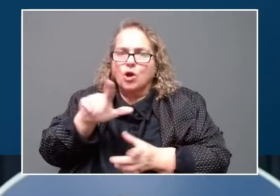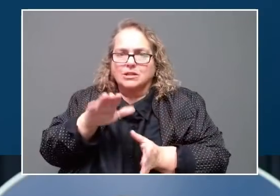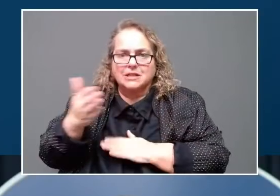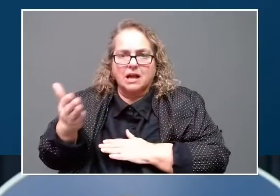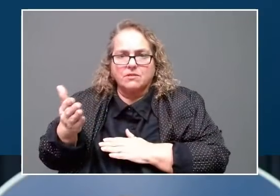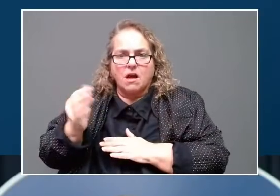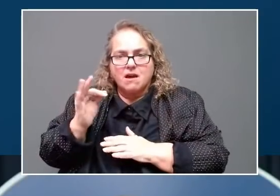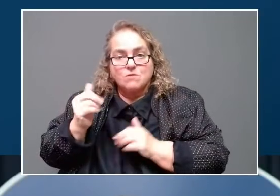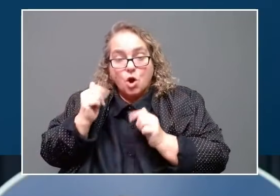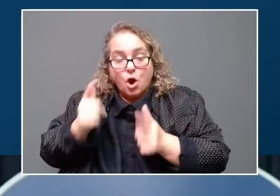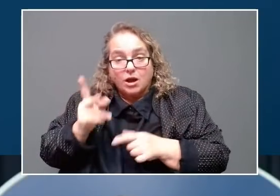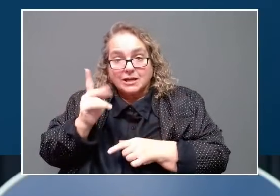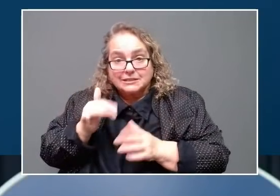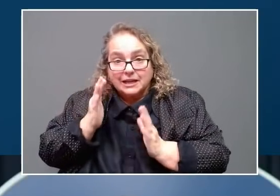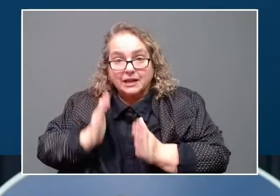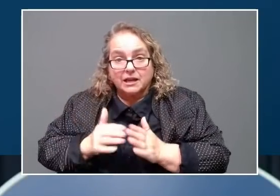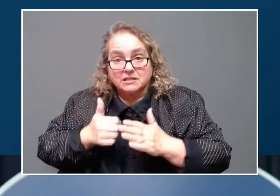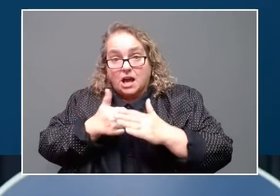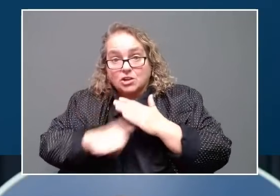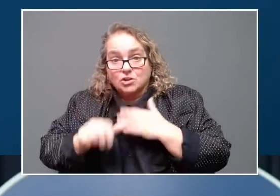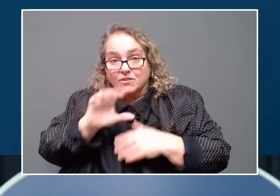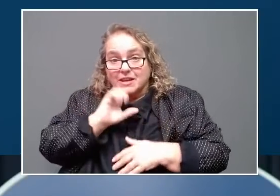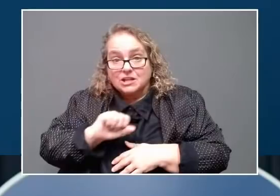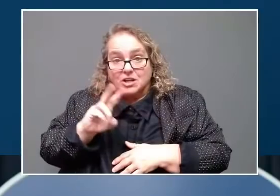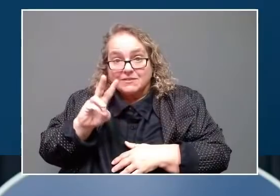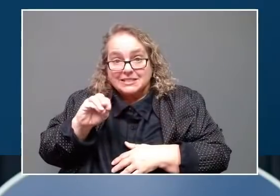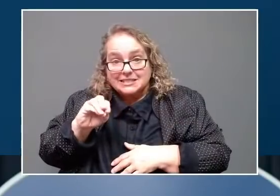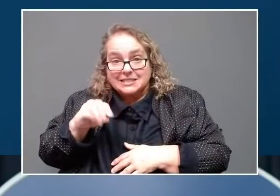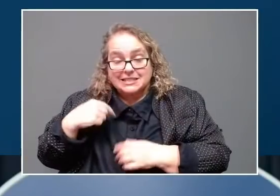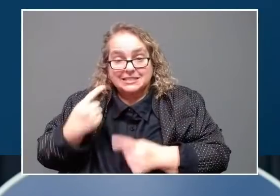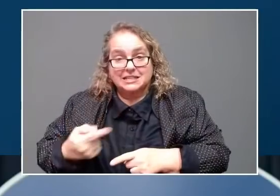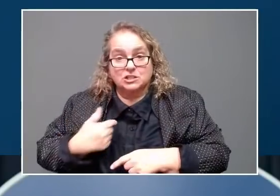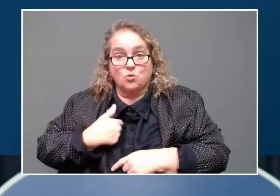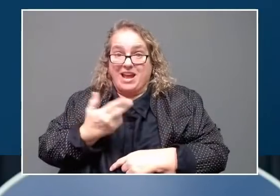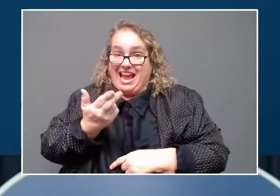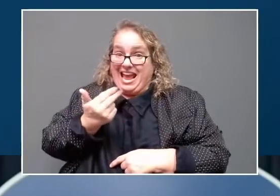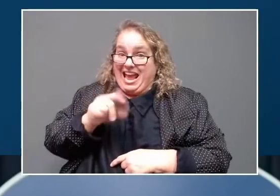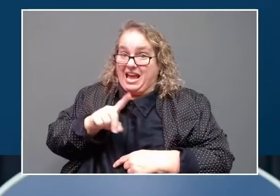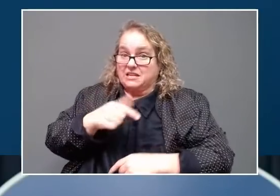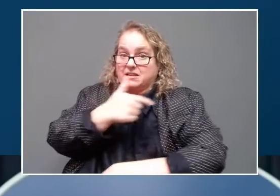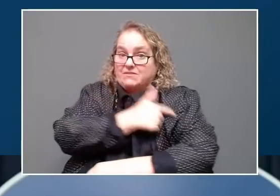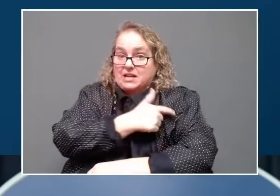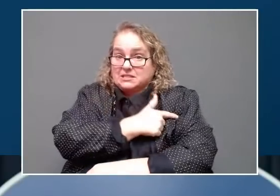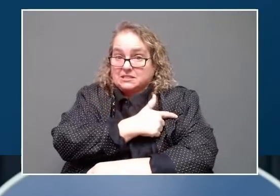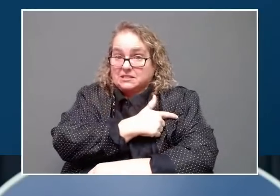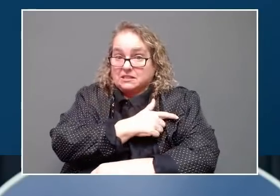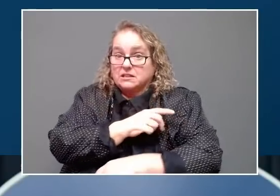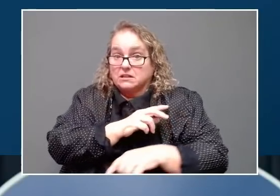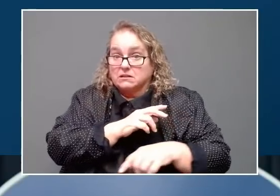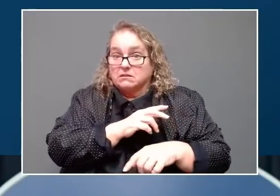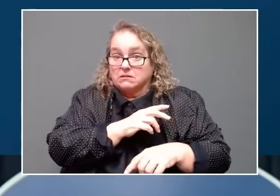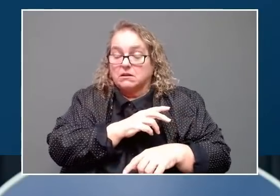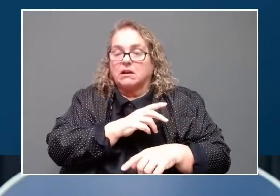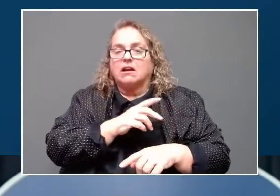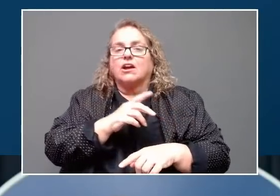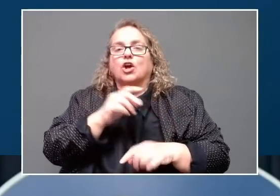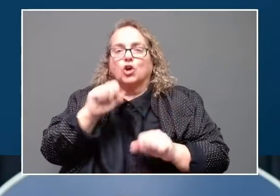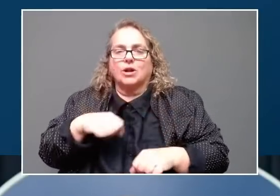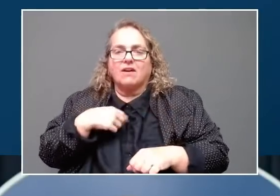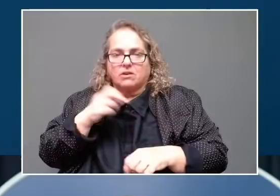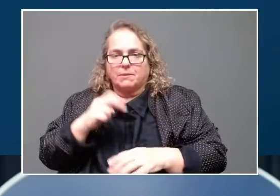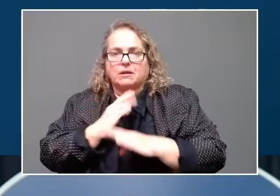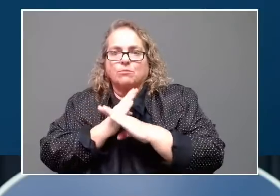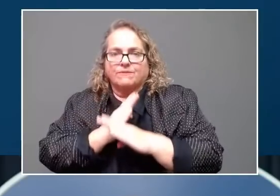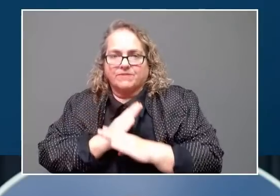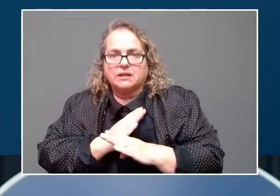Kentuckian under 60, at least since we've had vaccines, has been preventable. And that's what this chart shows, basically, since people